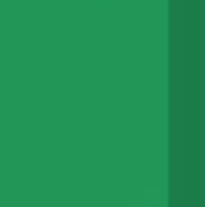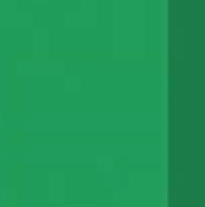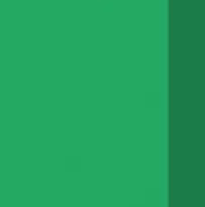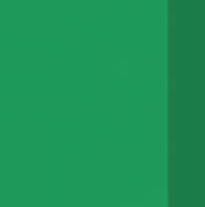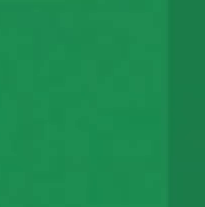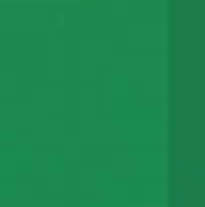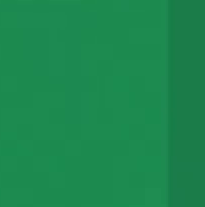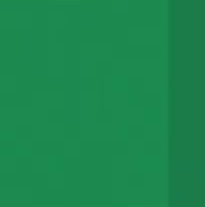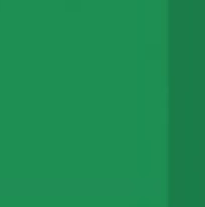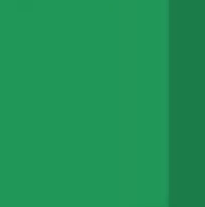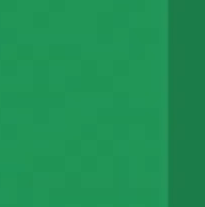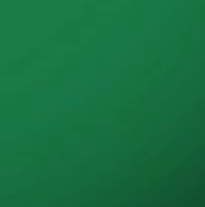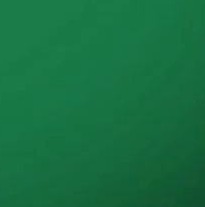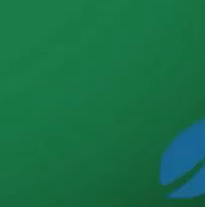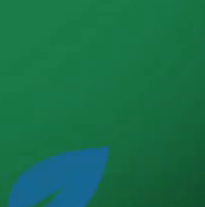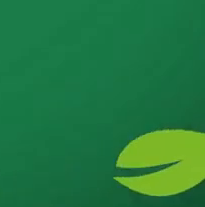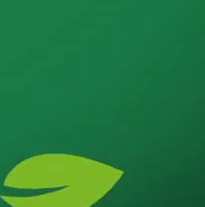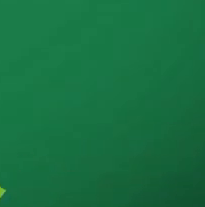del mundo.